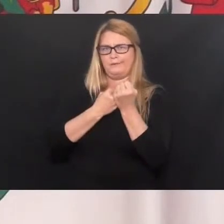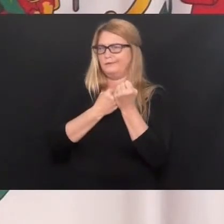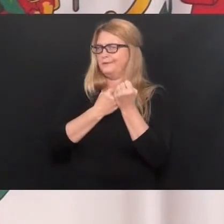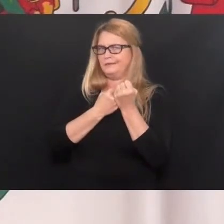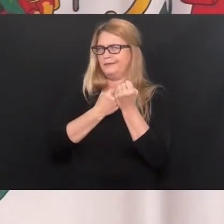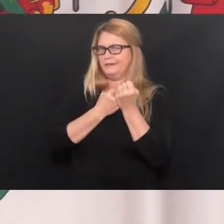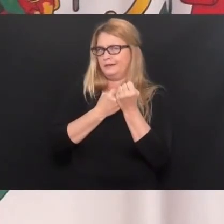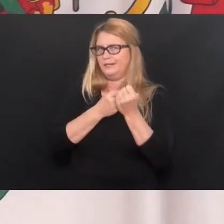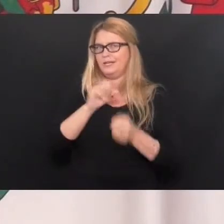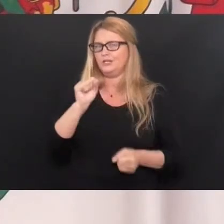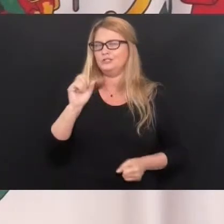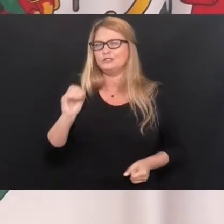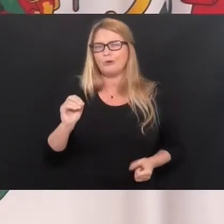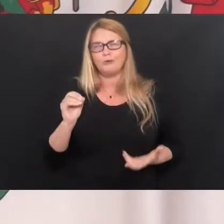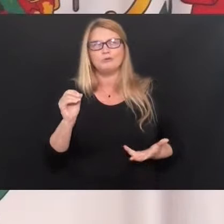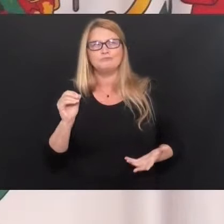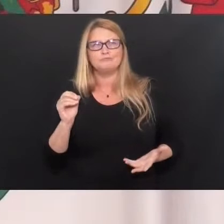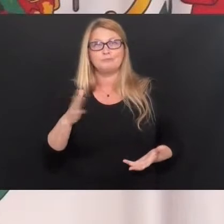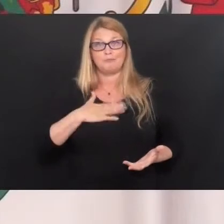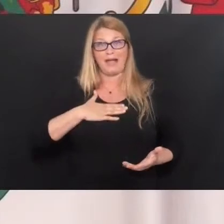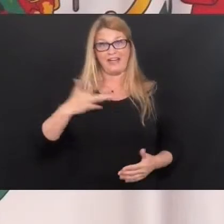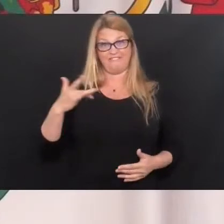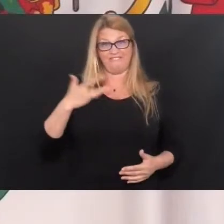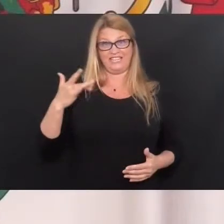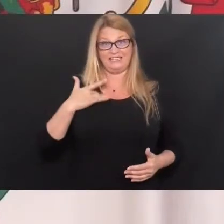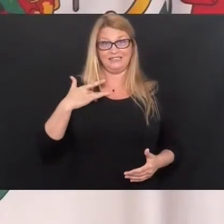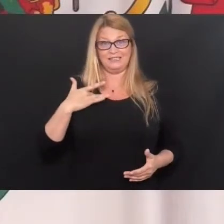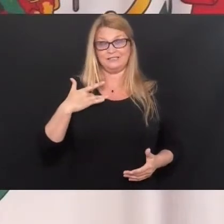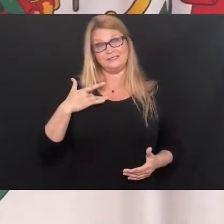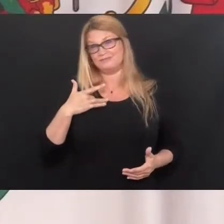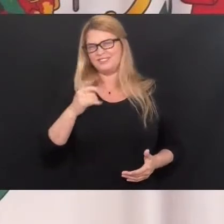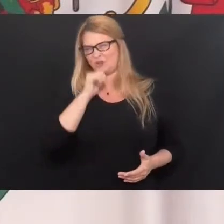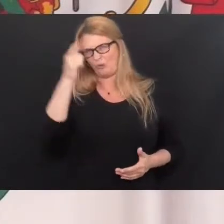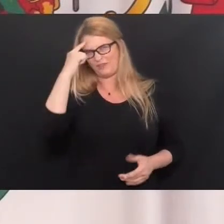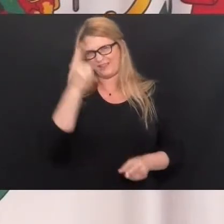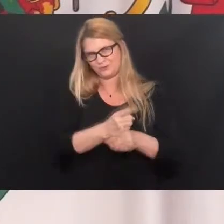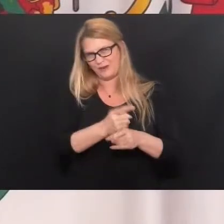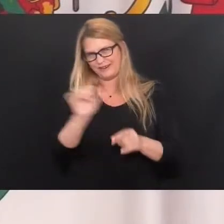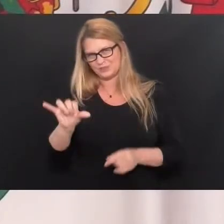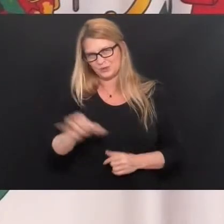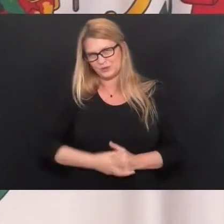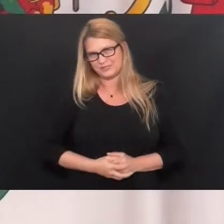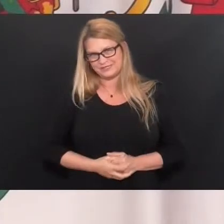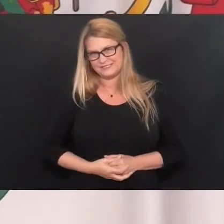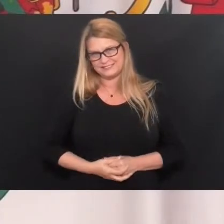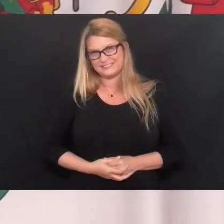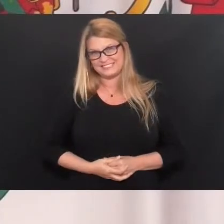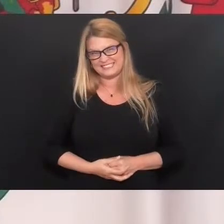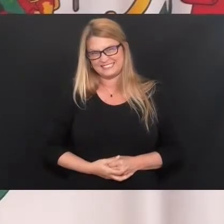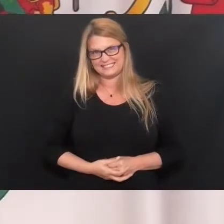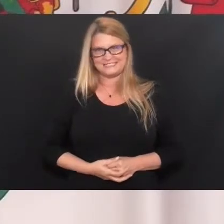from the standpoint of how I feel, I don't think we should do that. And